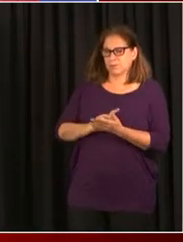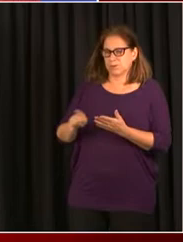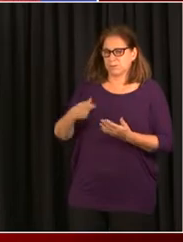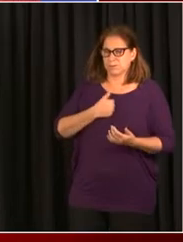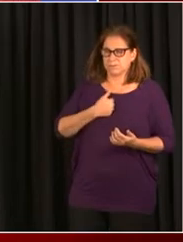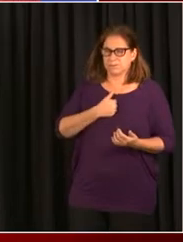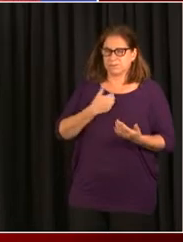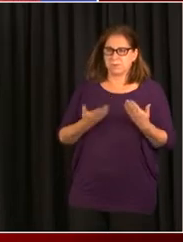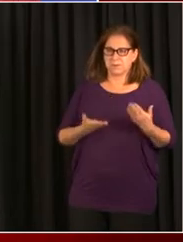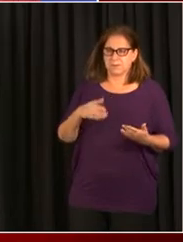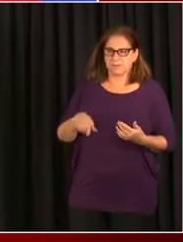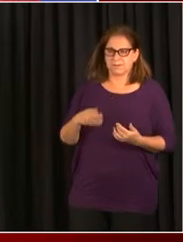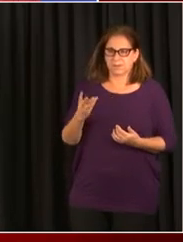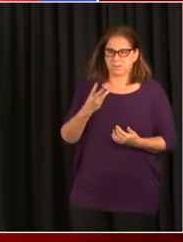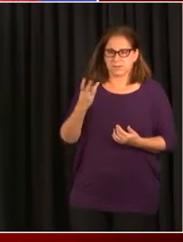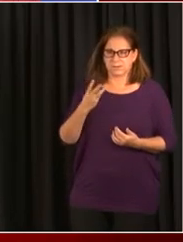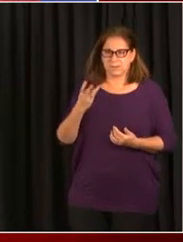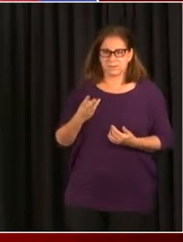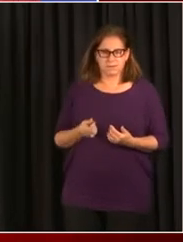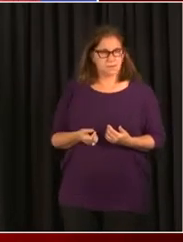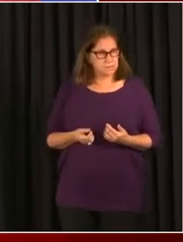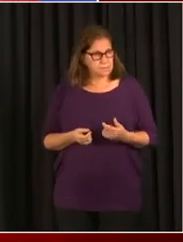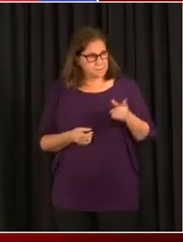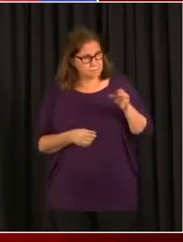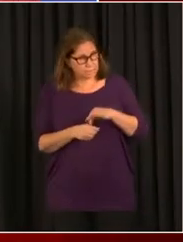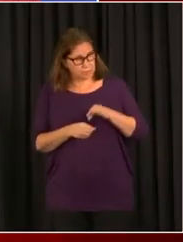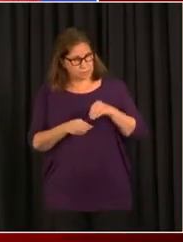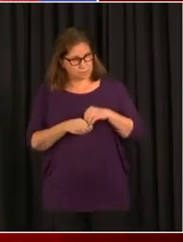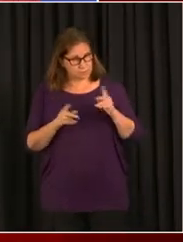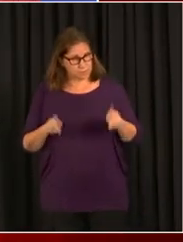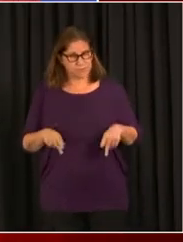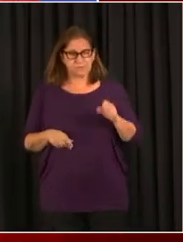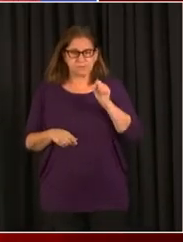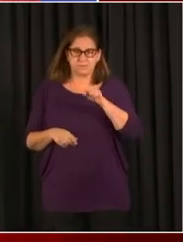Wednesday. Person. I will.